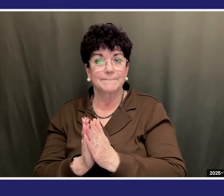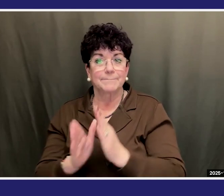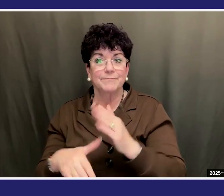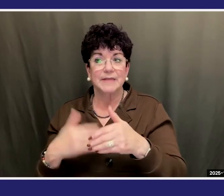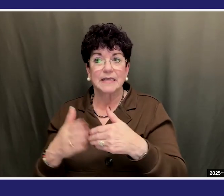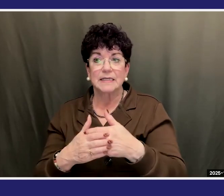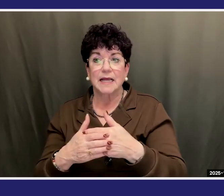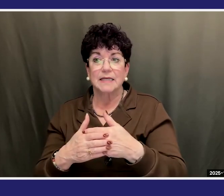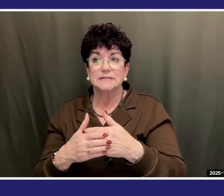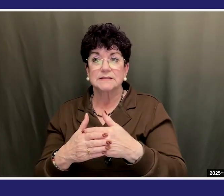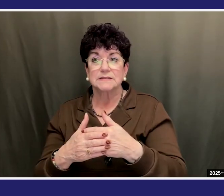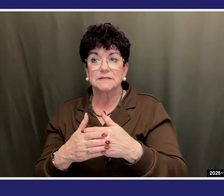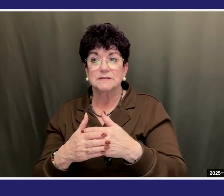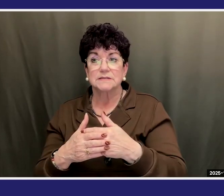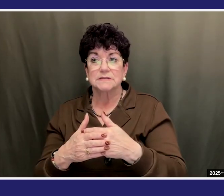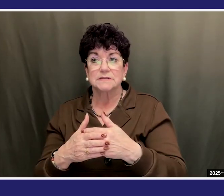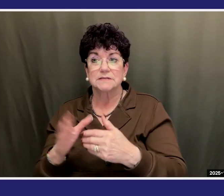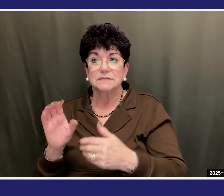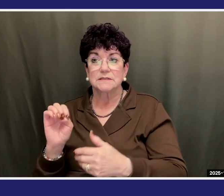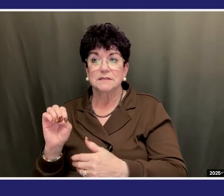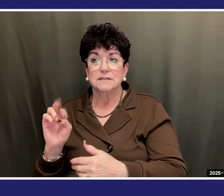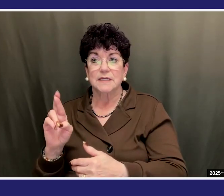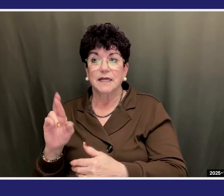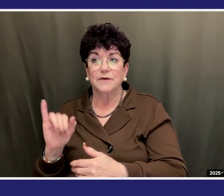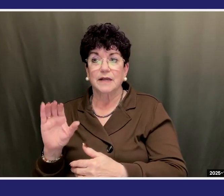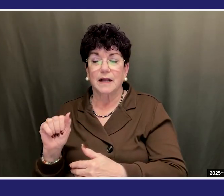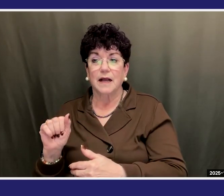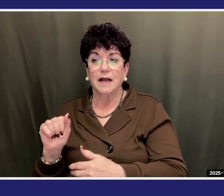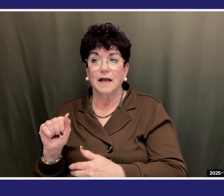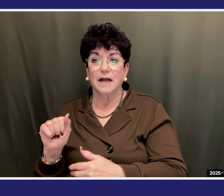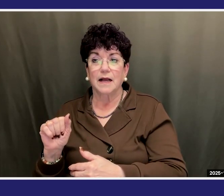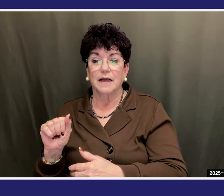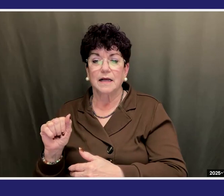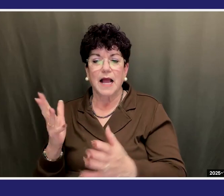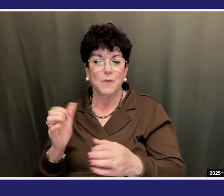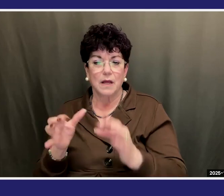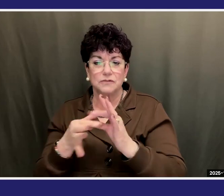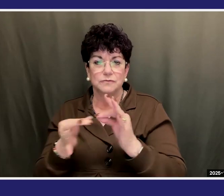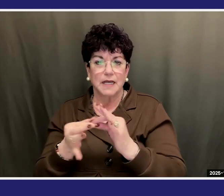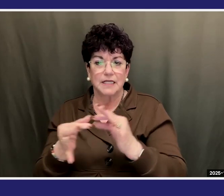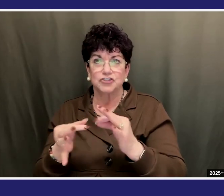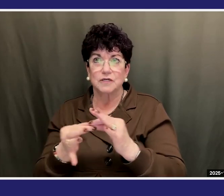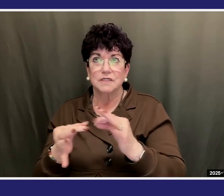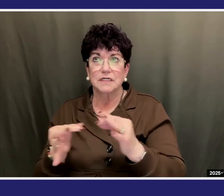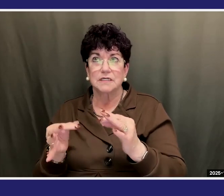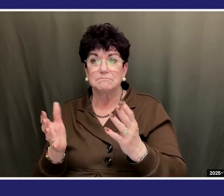up is Erica. And as Erica is unmuting, I just want to mention we are at